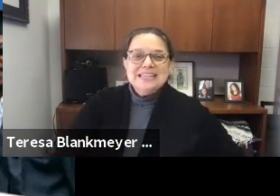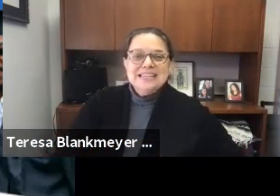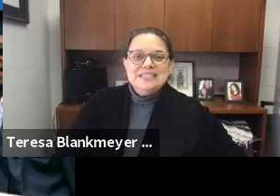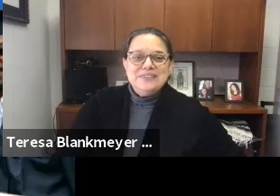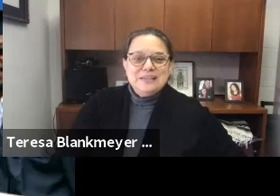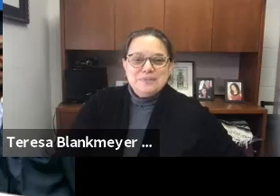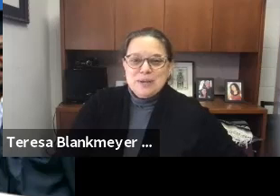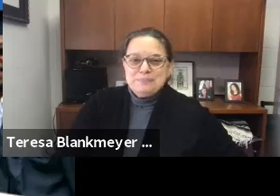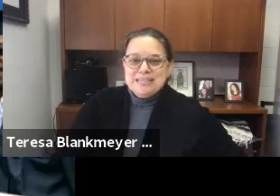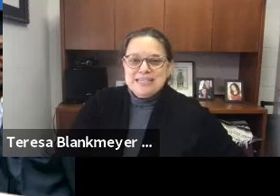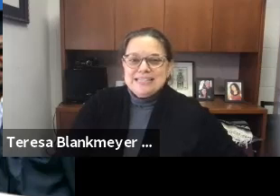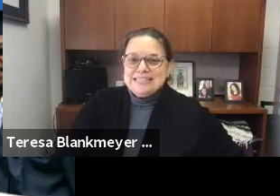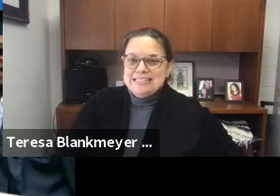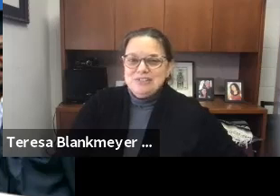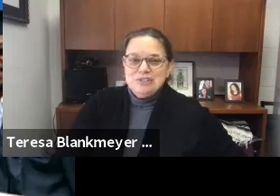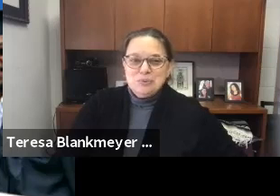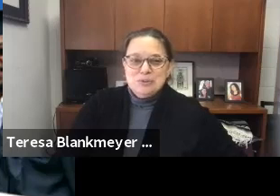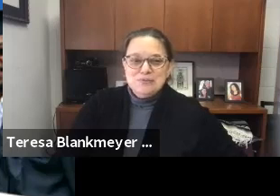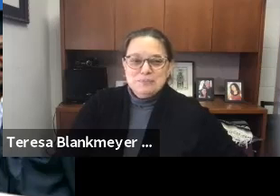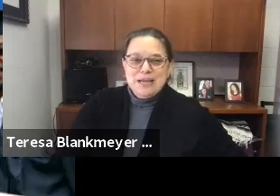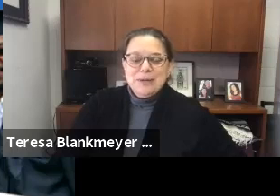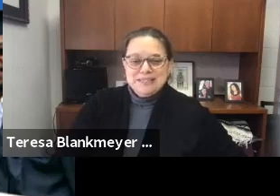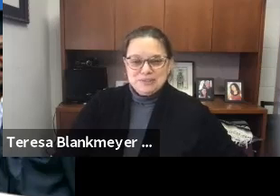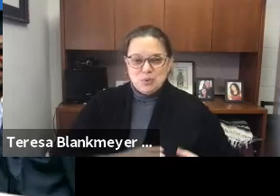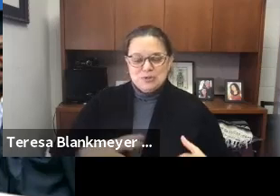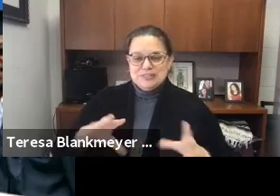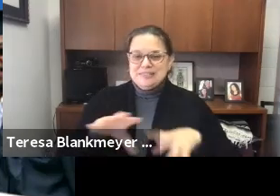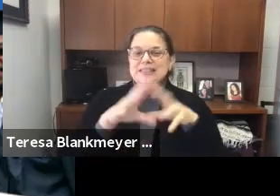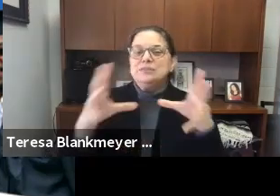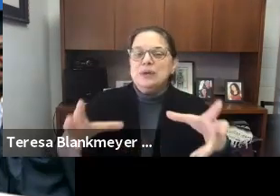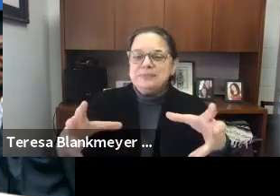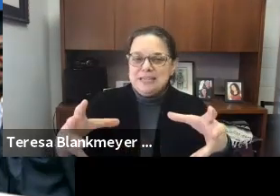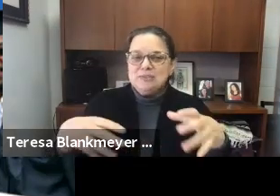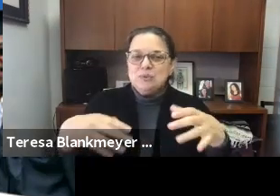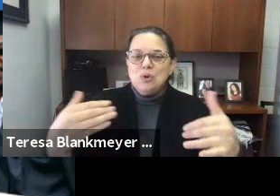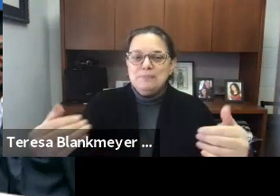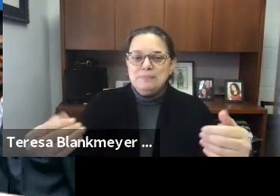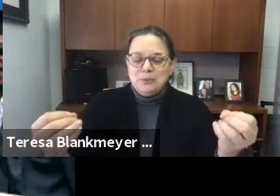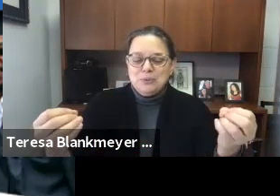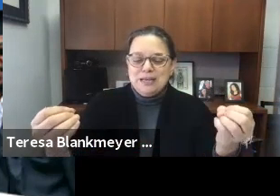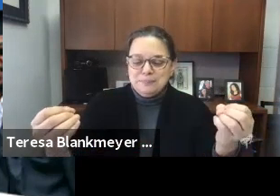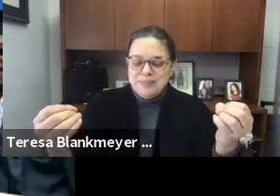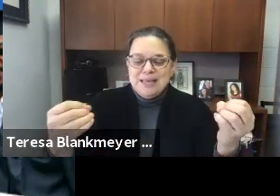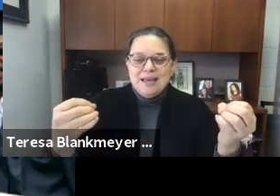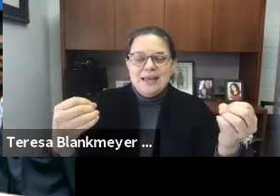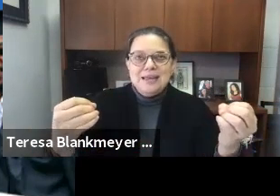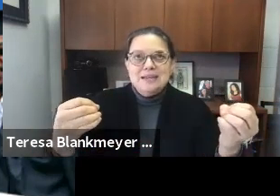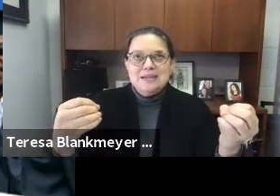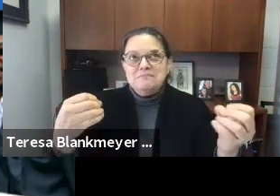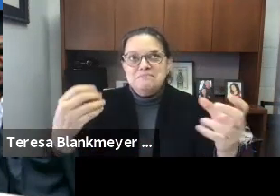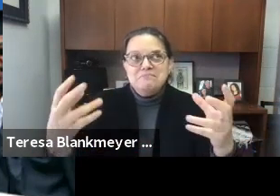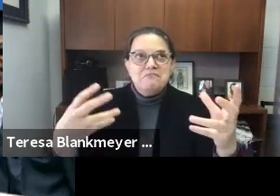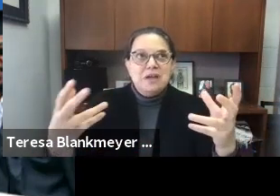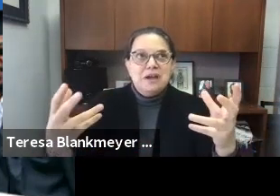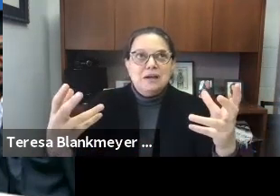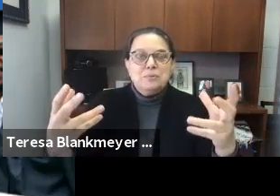class developed a website as a teaching tool for bioethics courses. And this website is all about